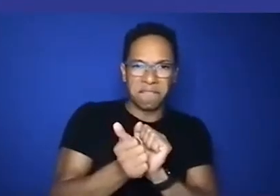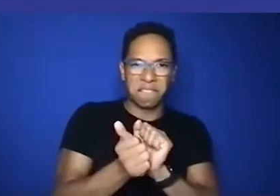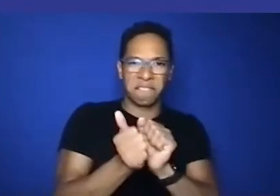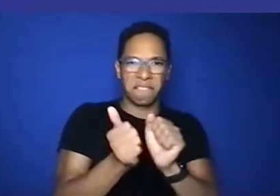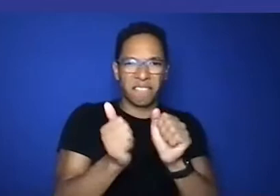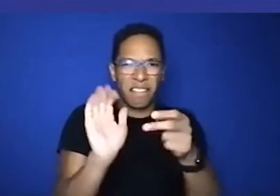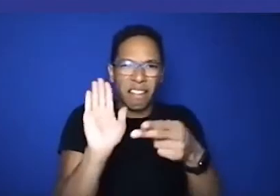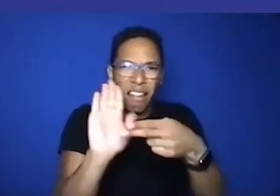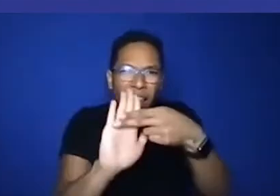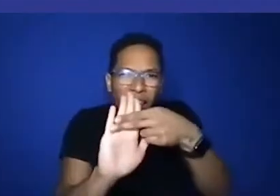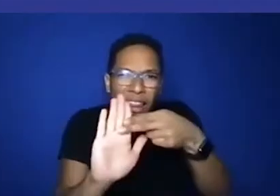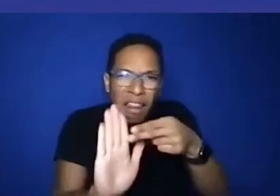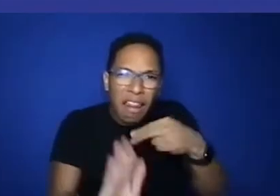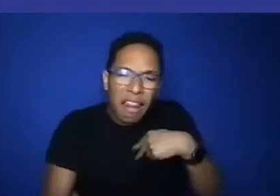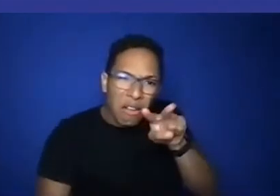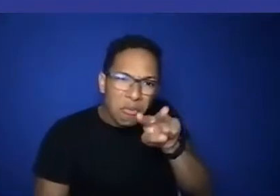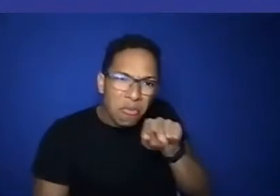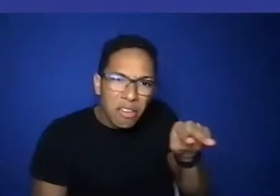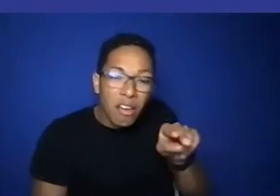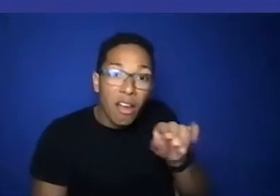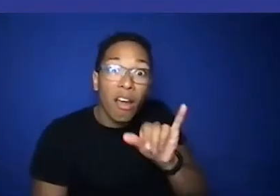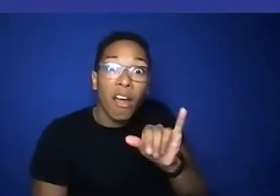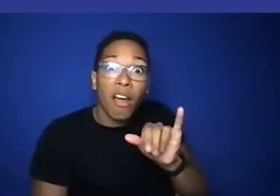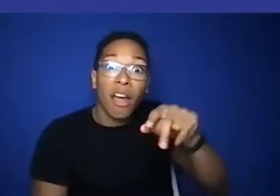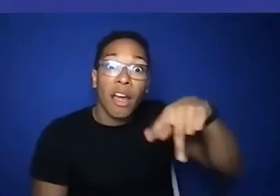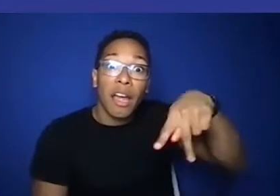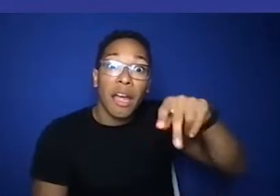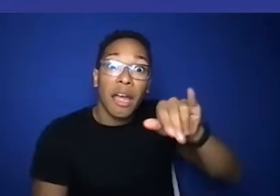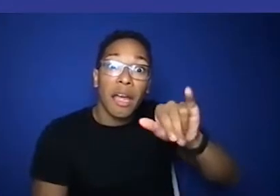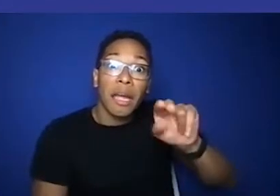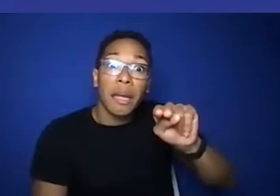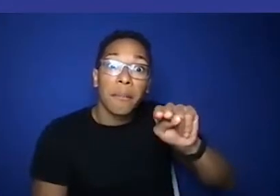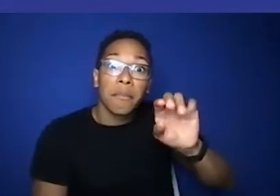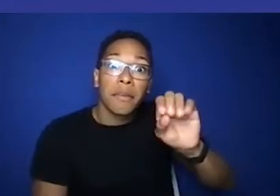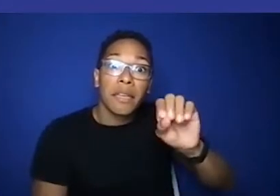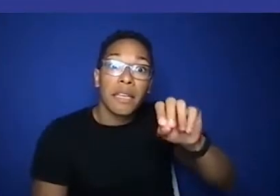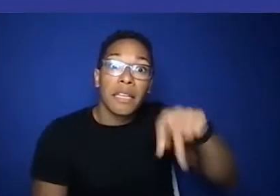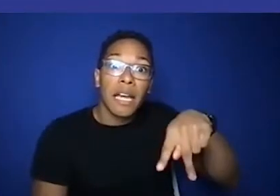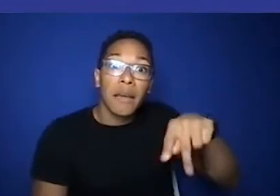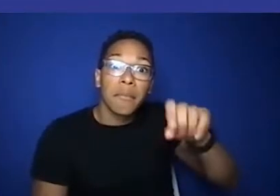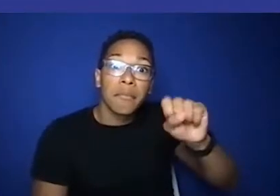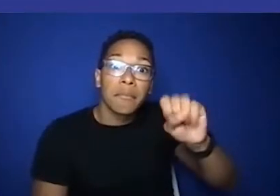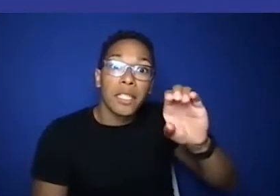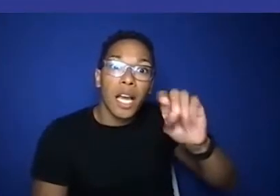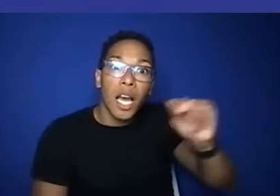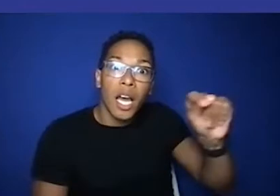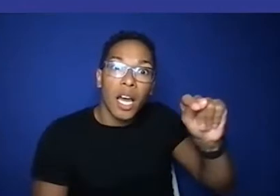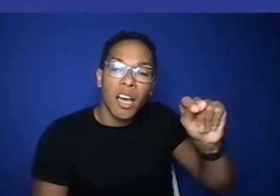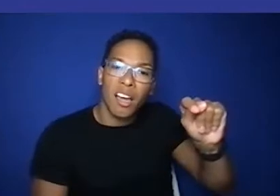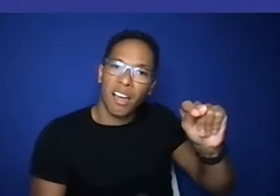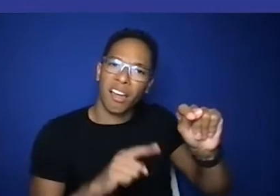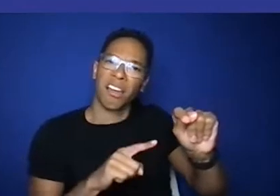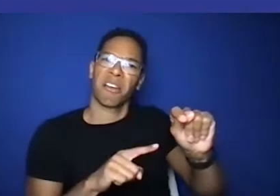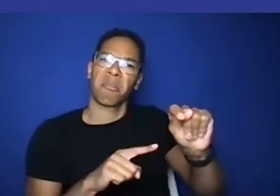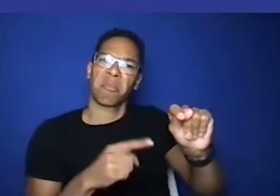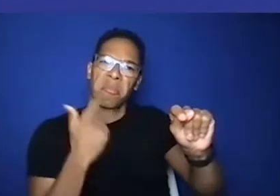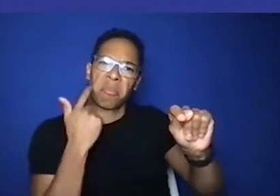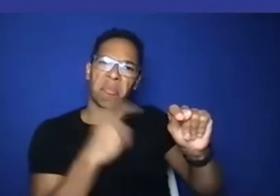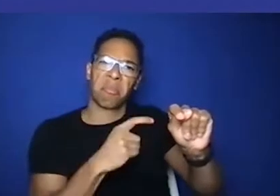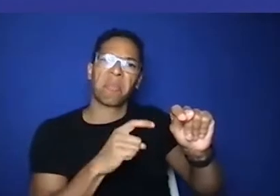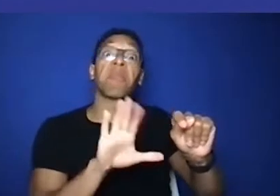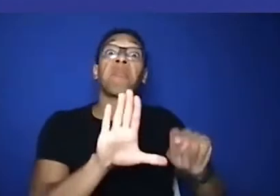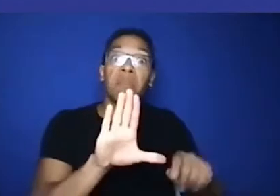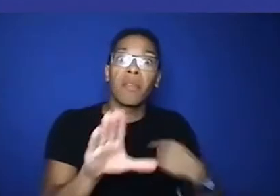label that said Penobscot. And so after that, I called James to say, do you know about this collection?